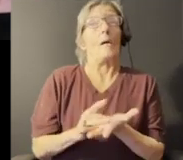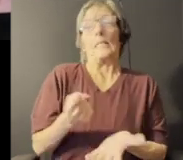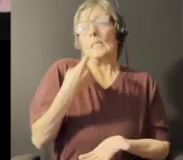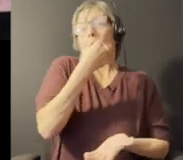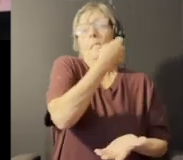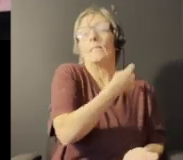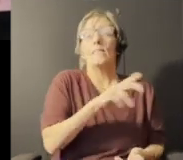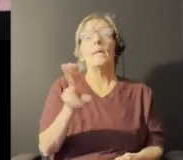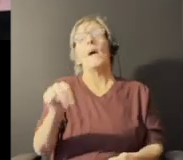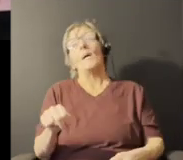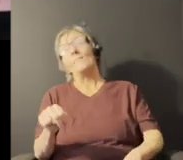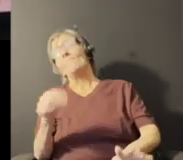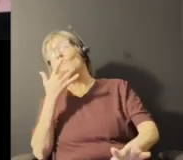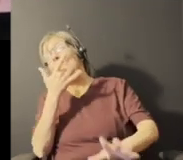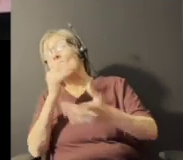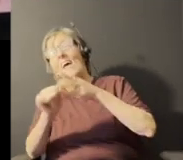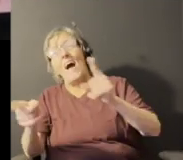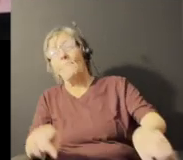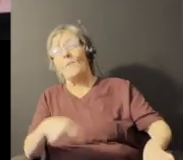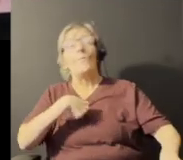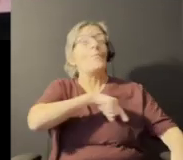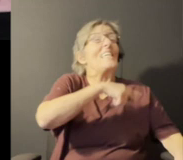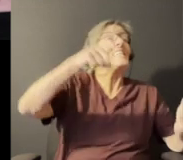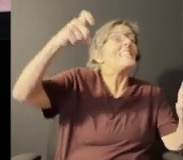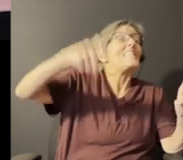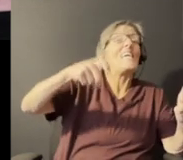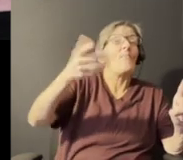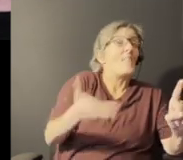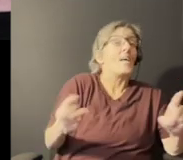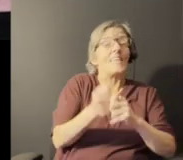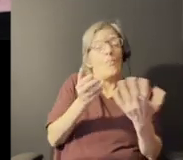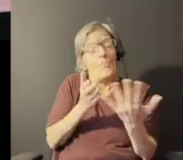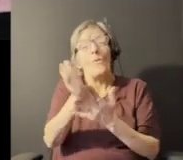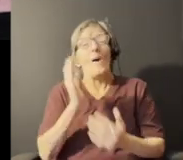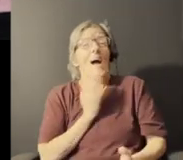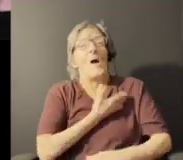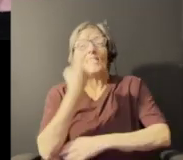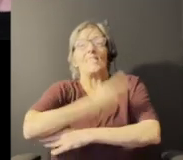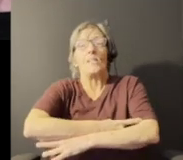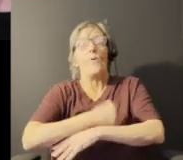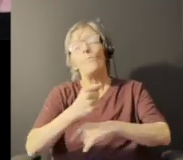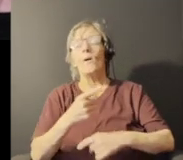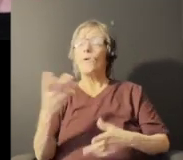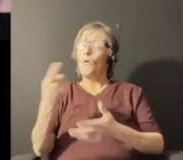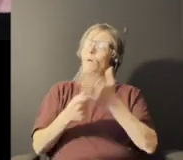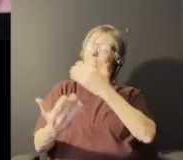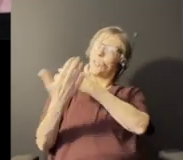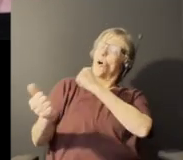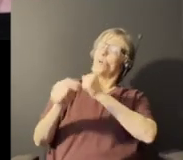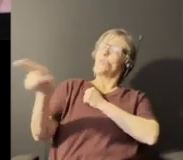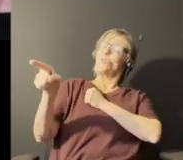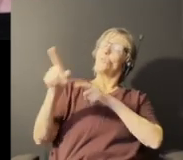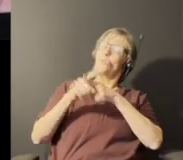is unfortunate as well. Like, look, we all need things to get through our day. What called to you with